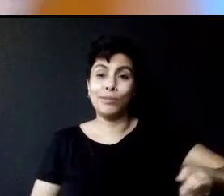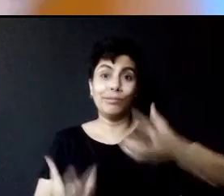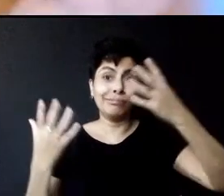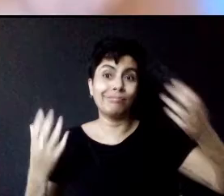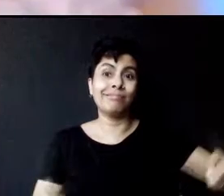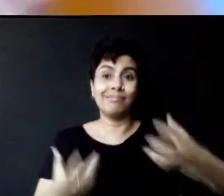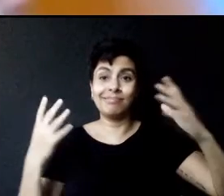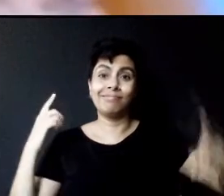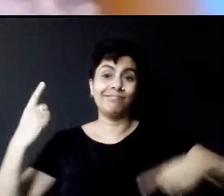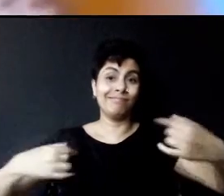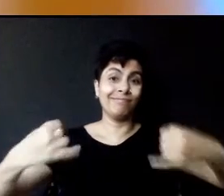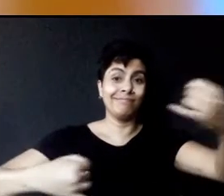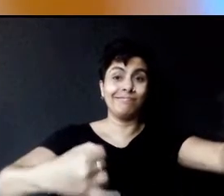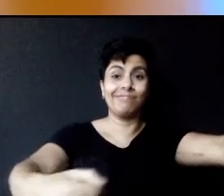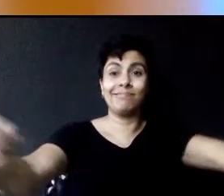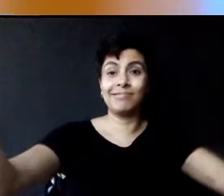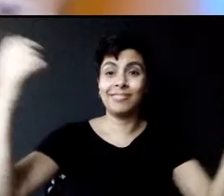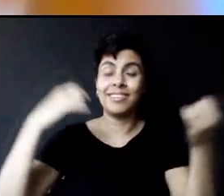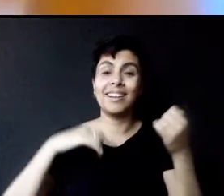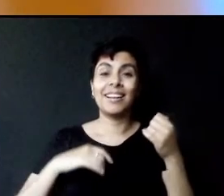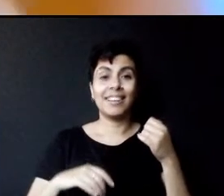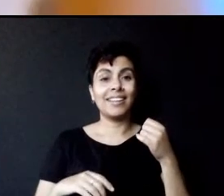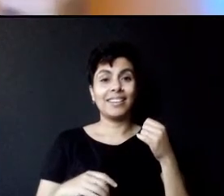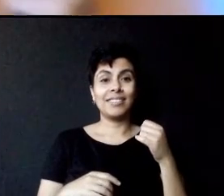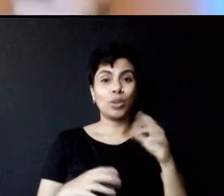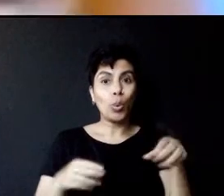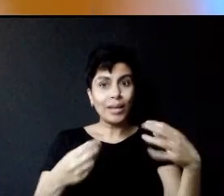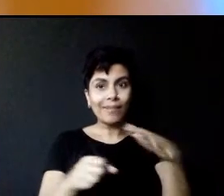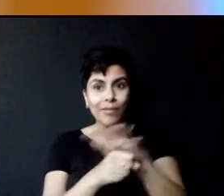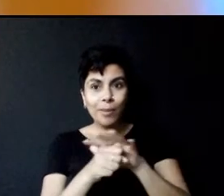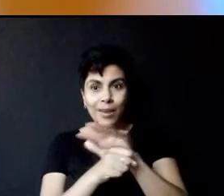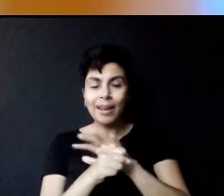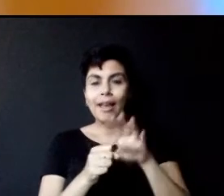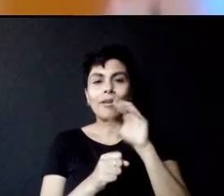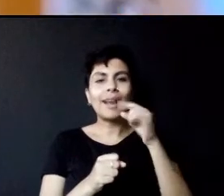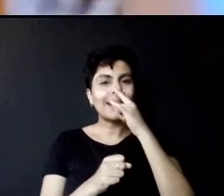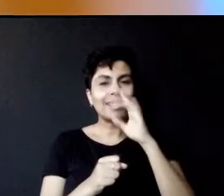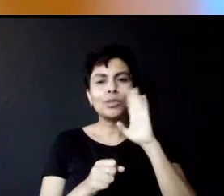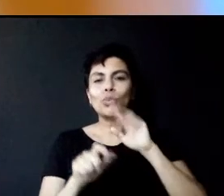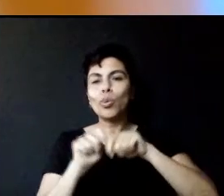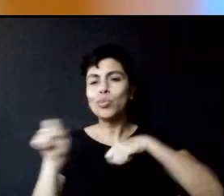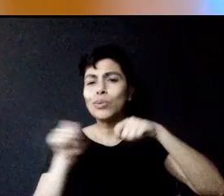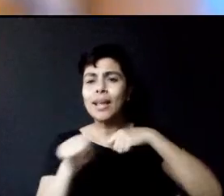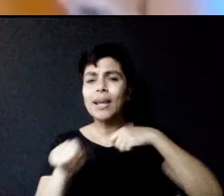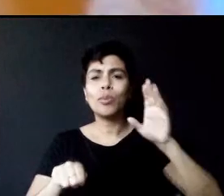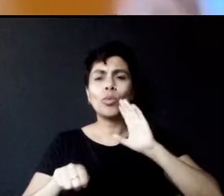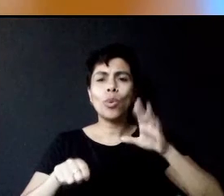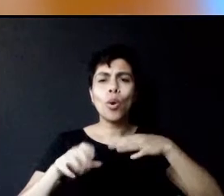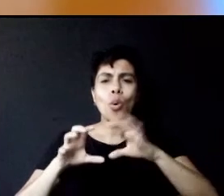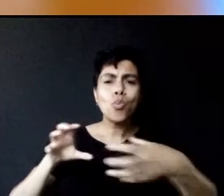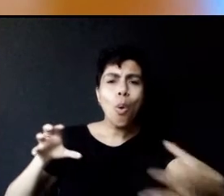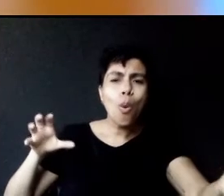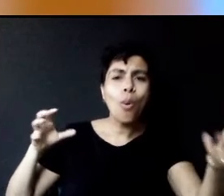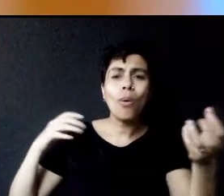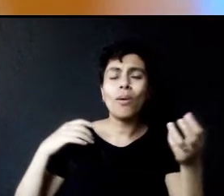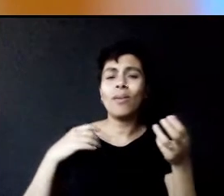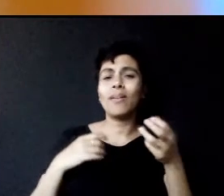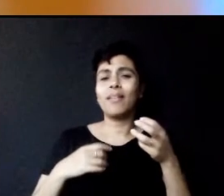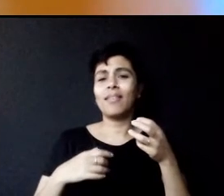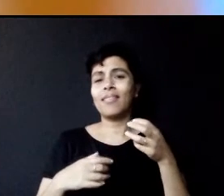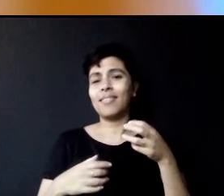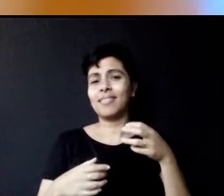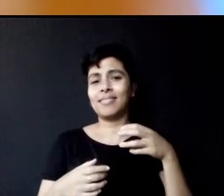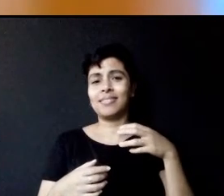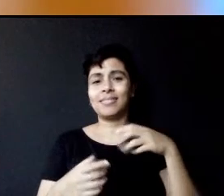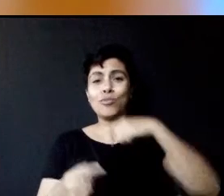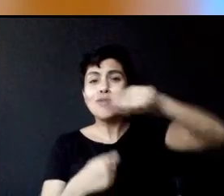see. We give them an area to stay in and they just go to town rolling it, ripping it, wrapping it around things, seeing all